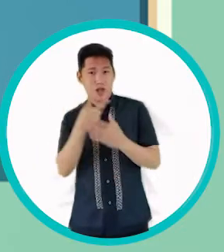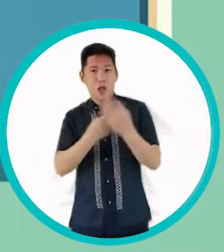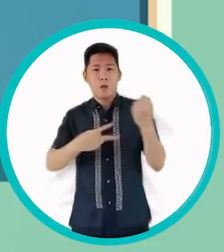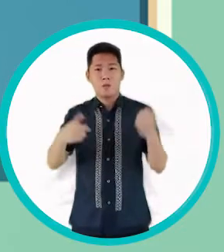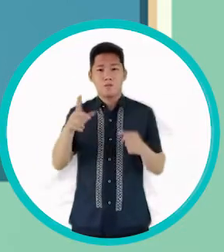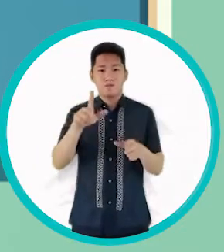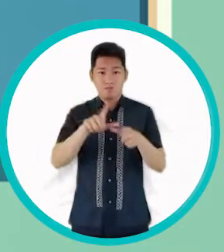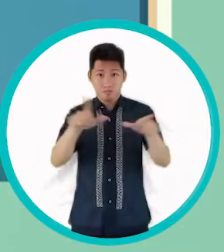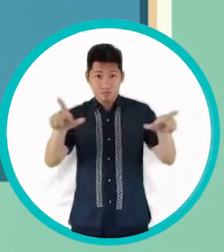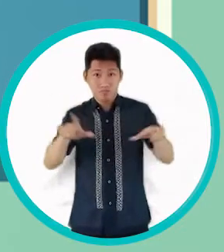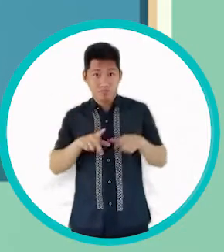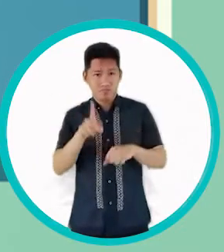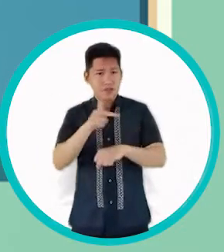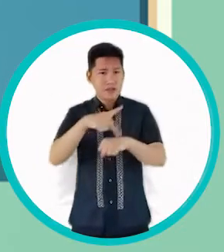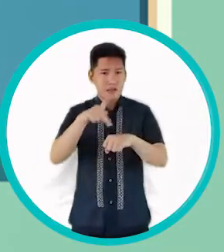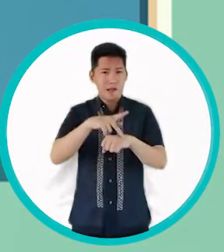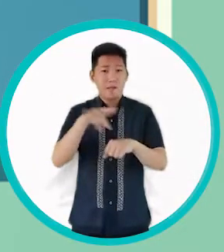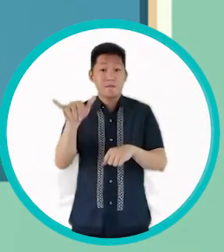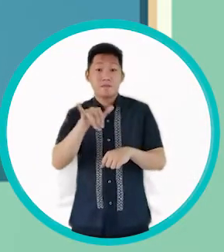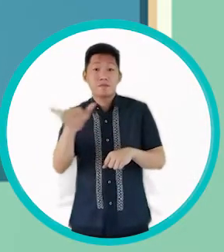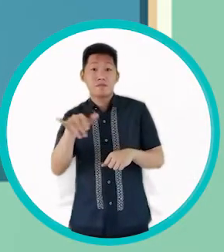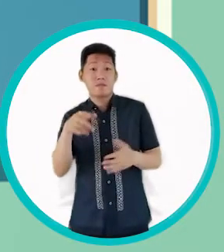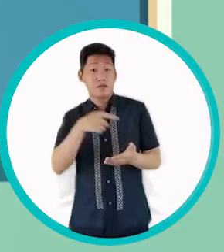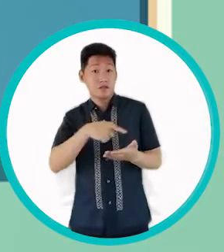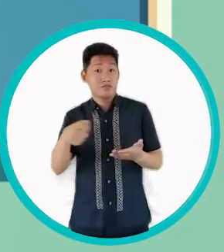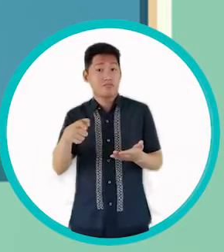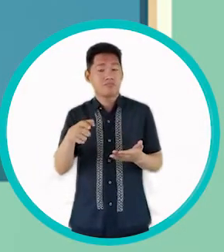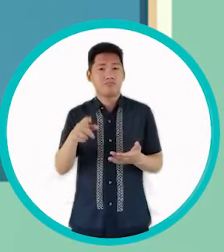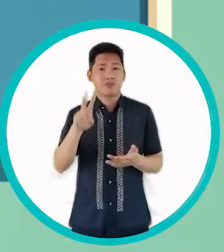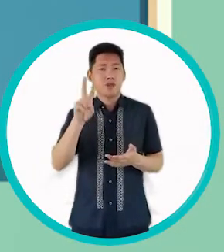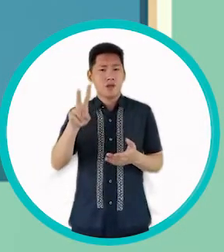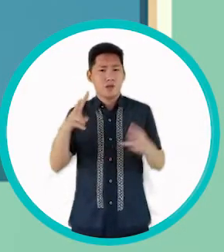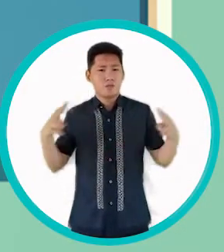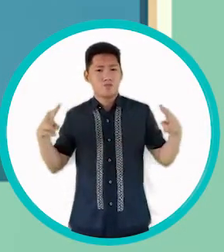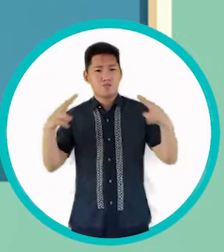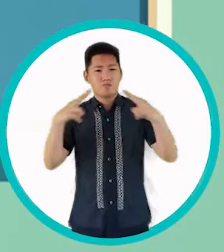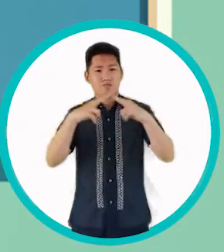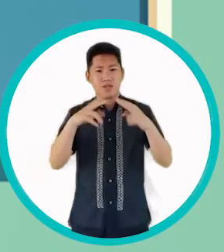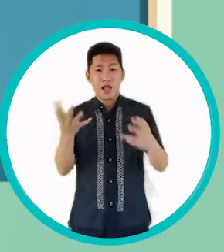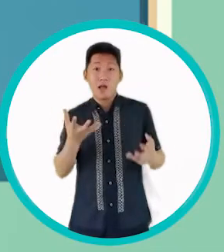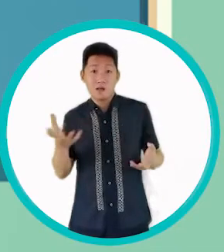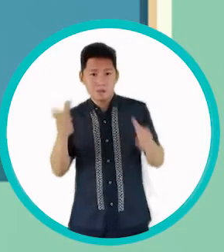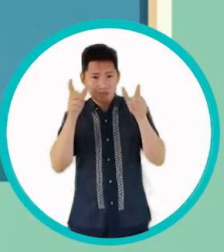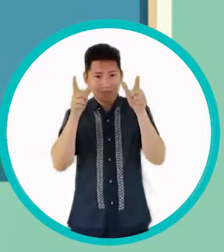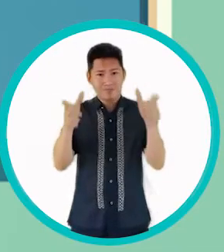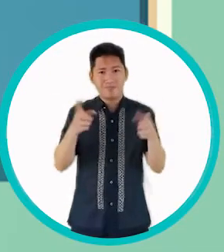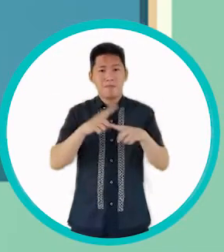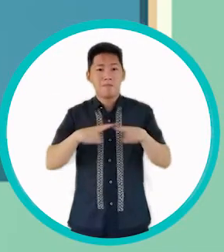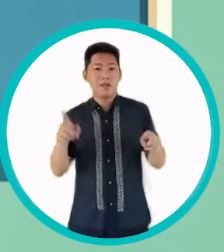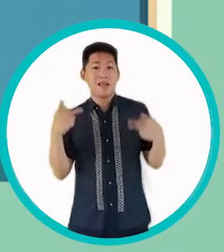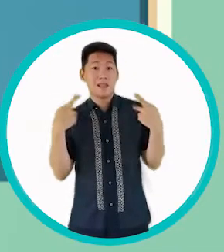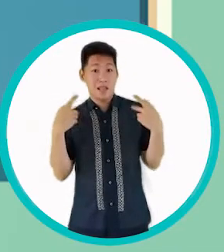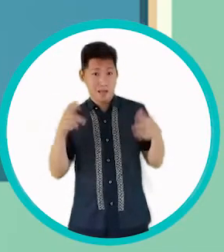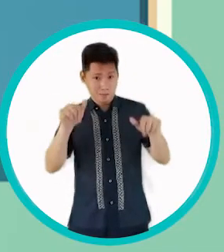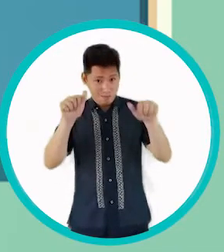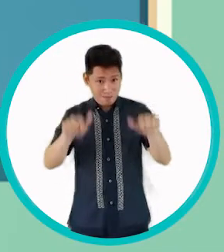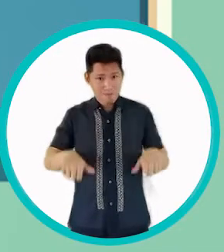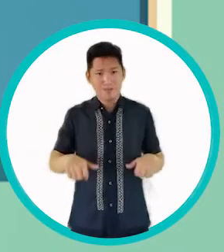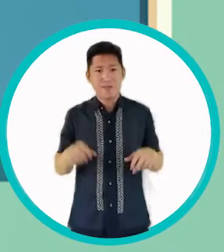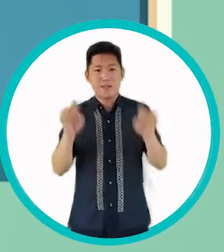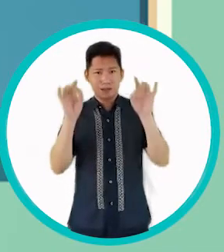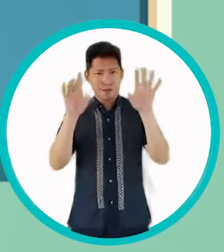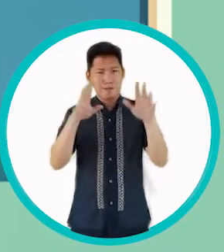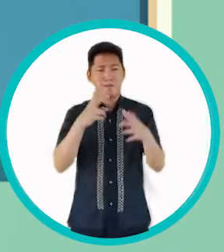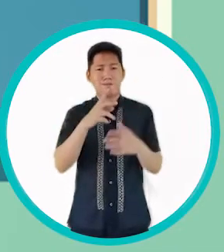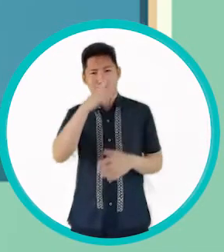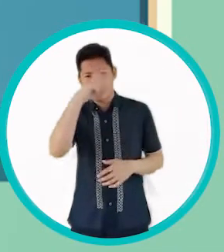Philippines. Similarly, these two volcanoes are amazing to look at, but have the potential to do